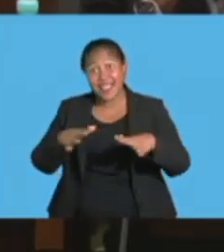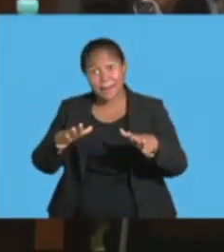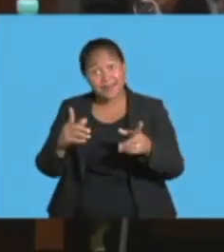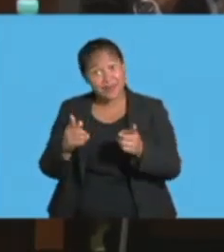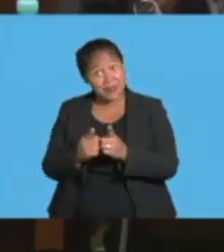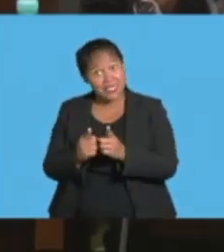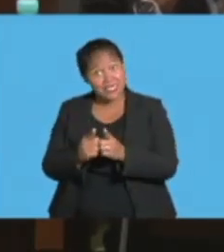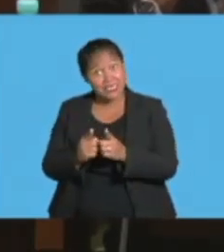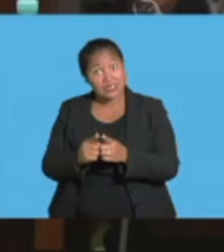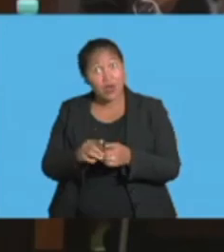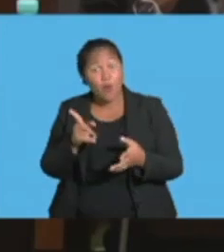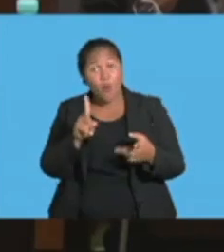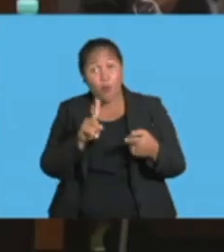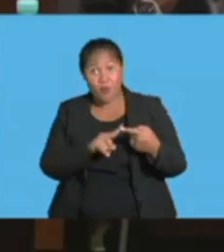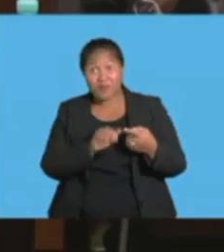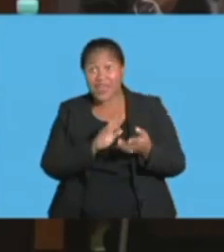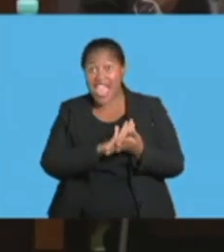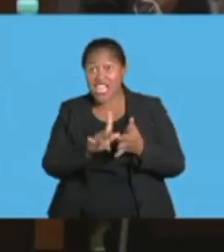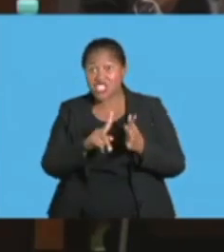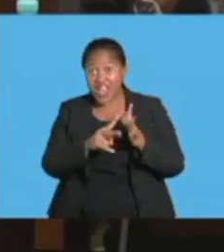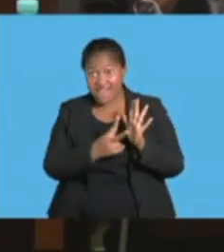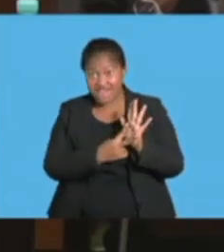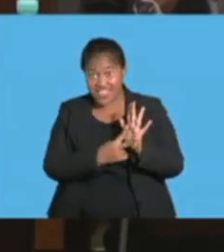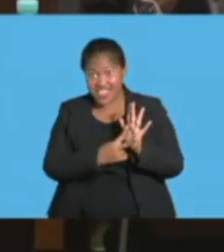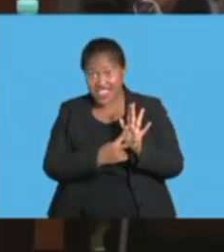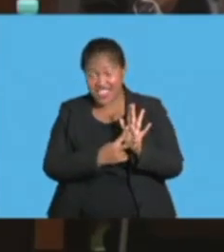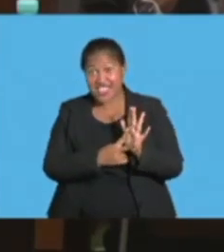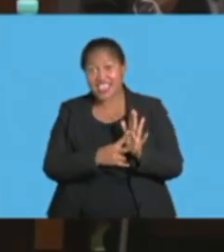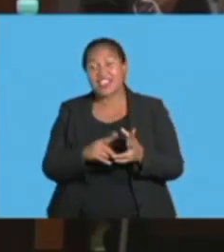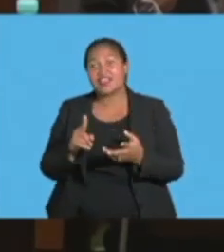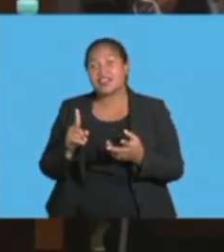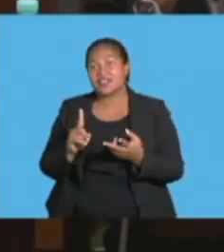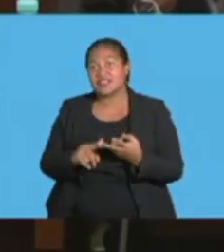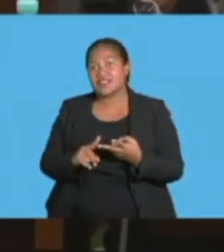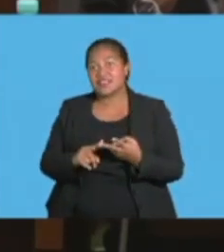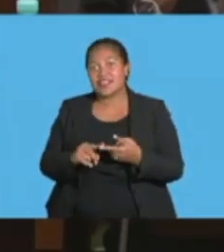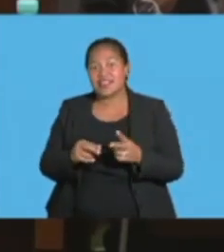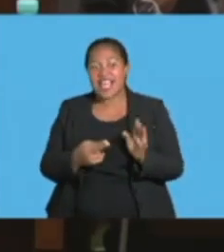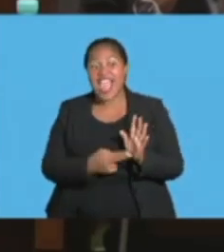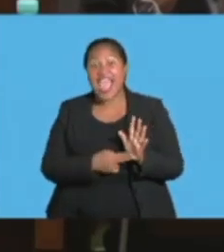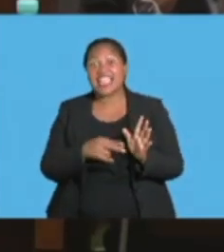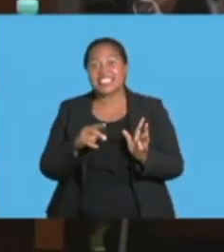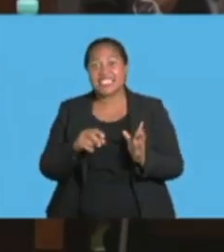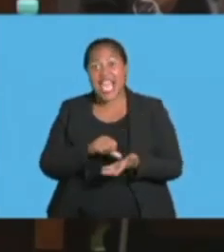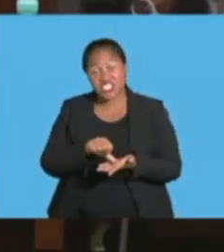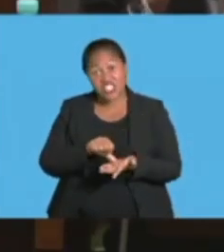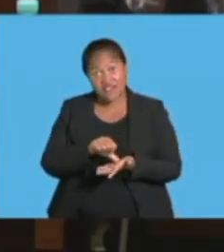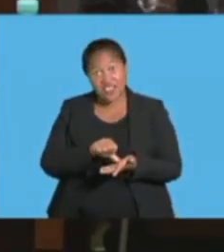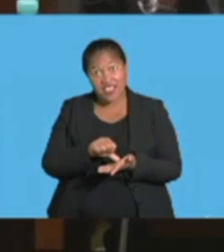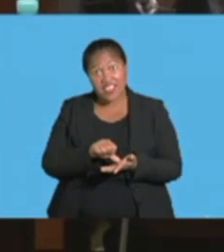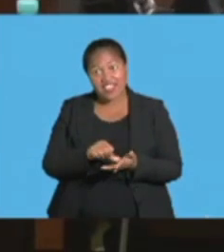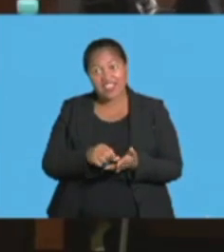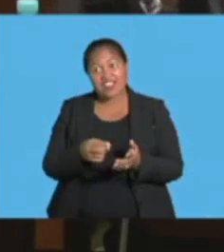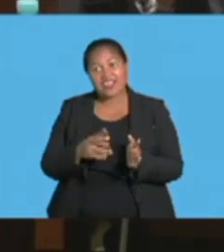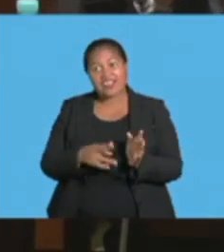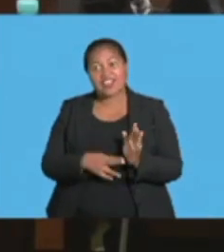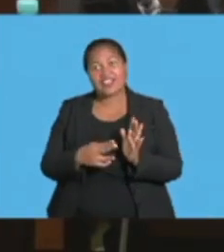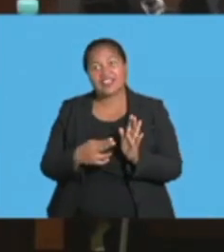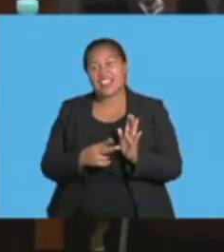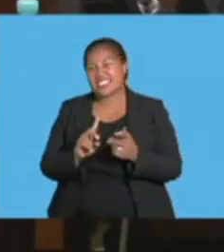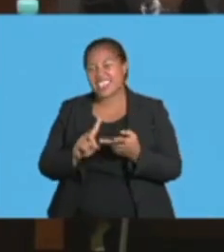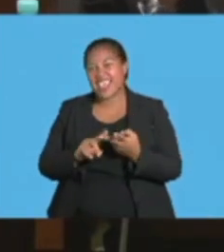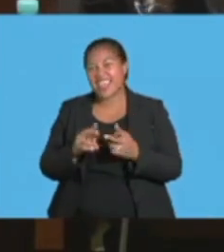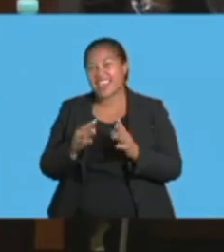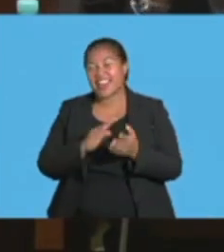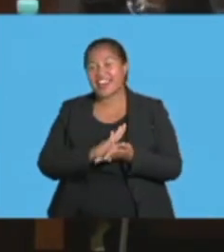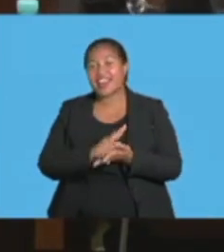One is HIV and AIDS, and the second is NCD, which was on